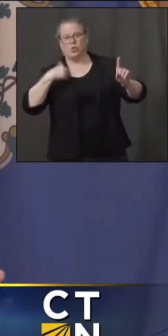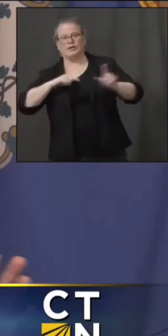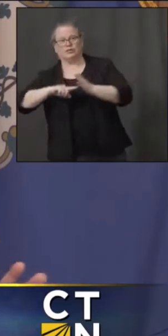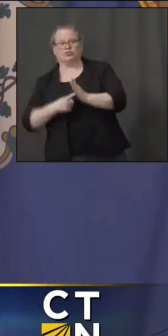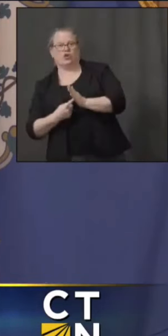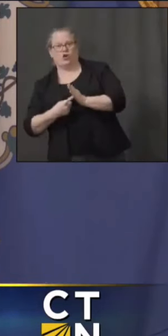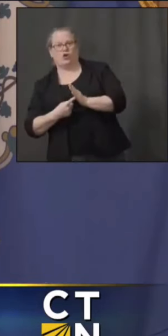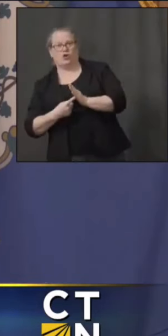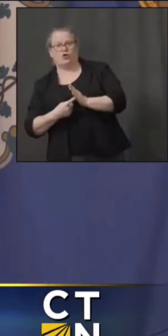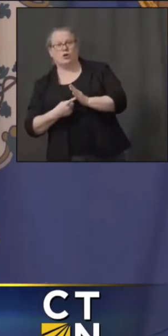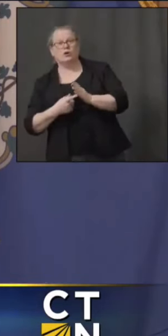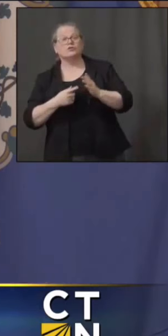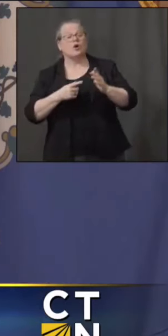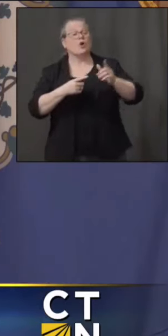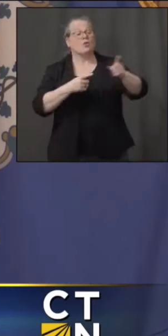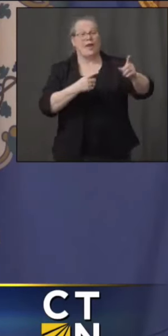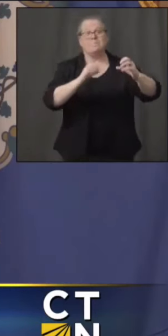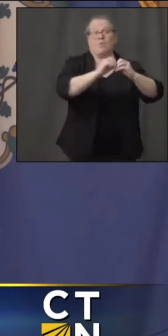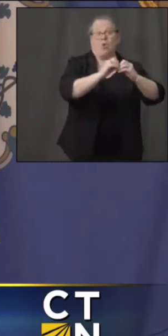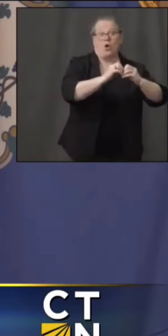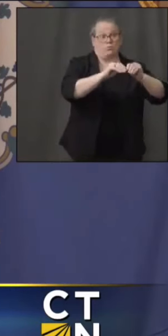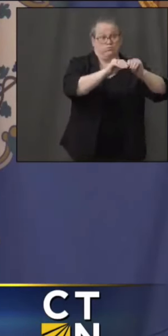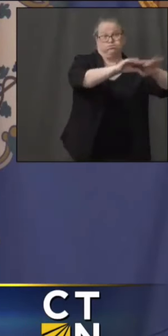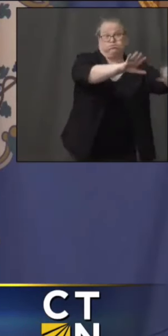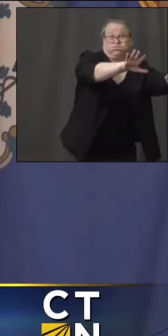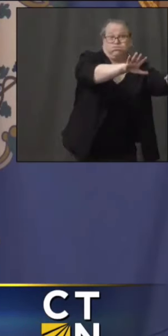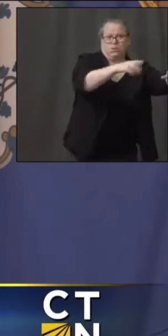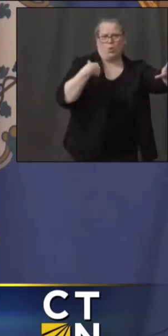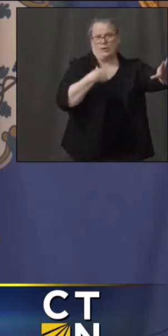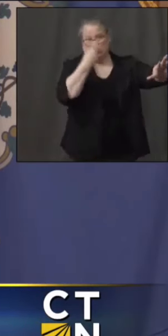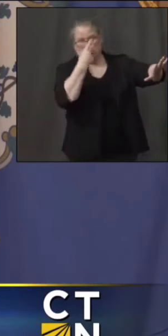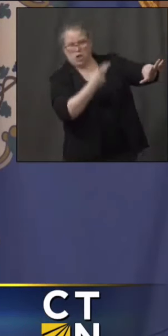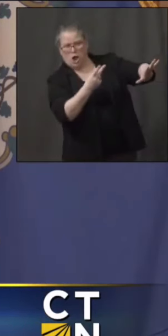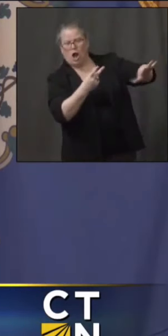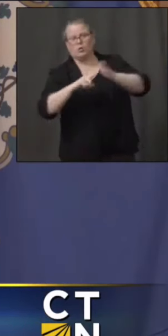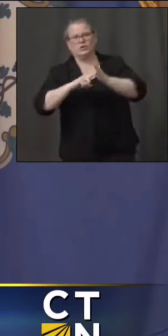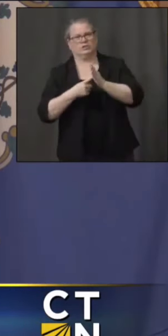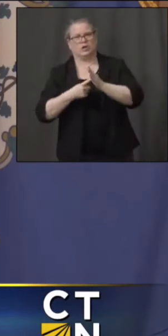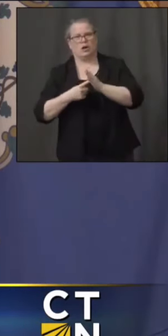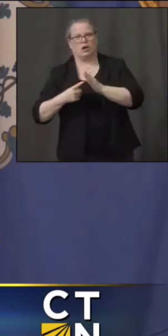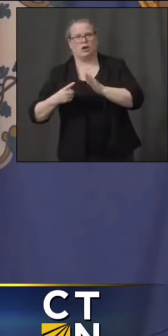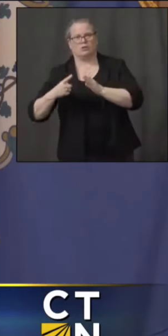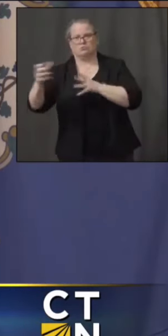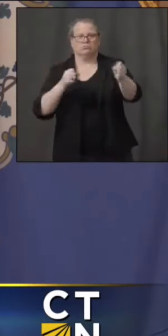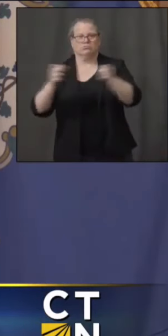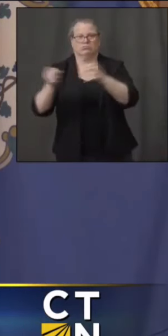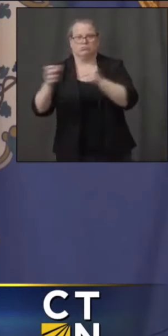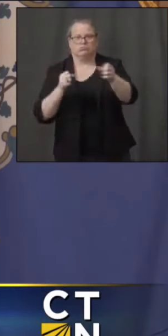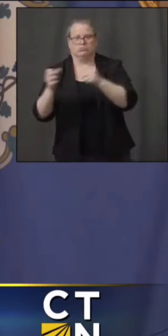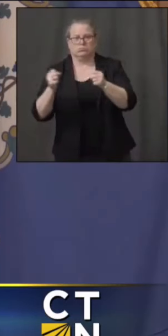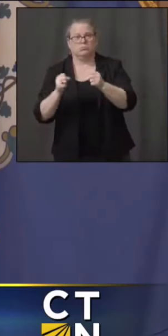earlier in terms of the preventive measures we put in place. And as Dr. Carter said, that made a big difference for us.